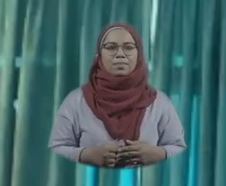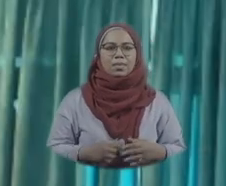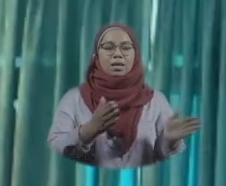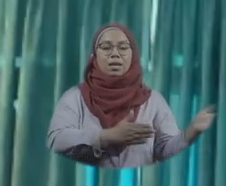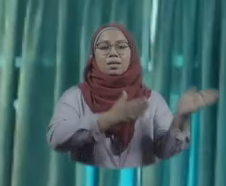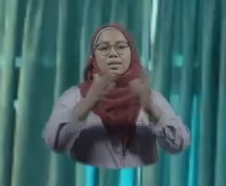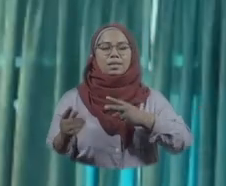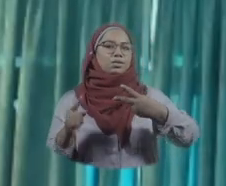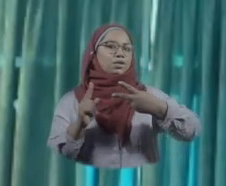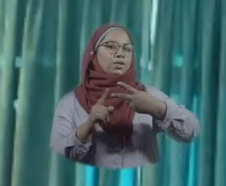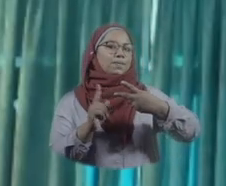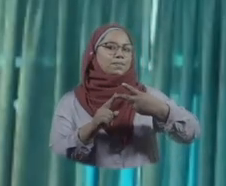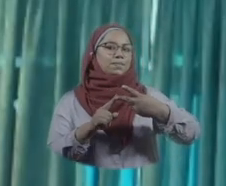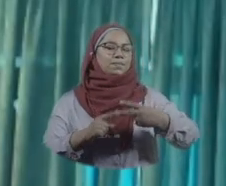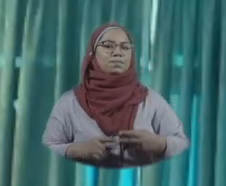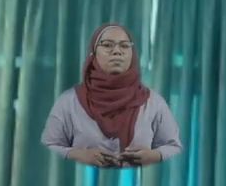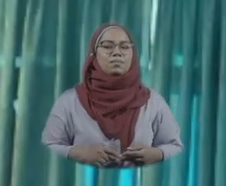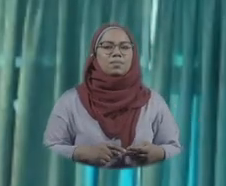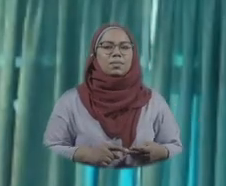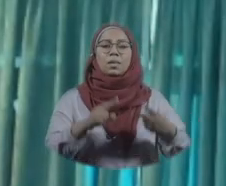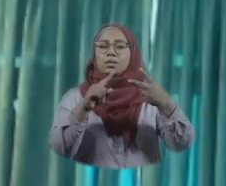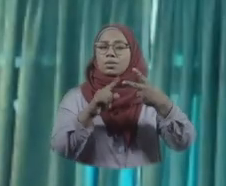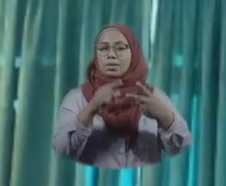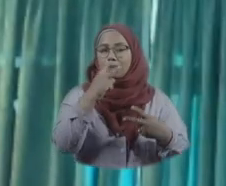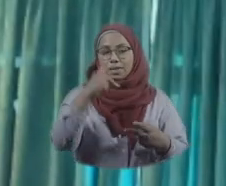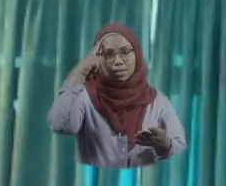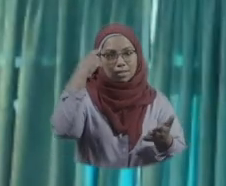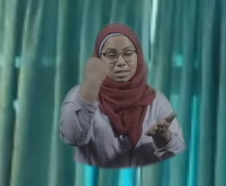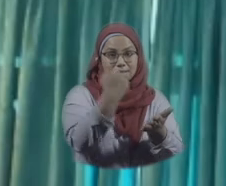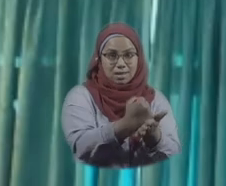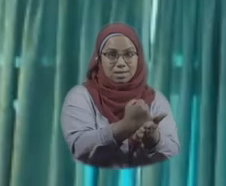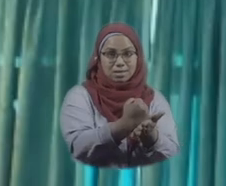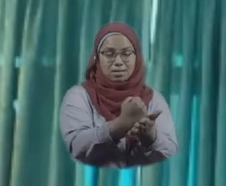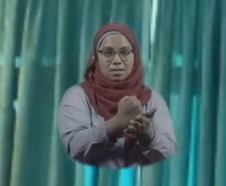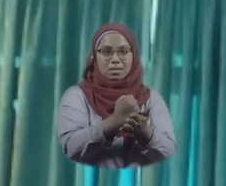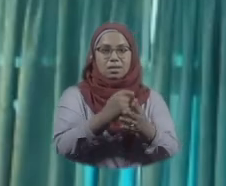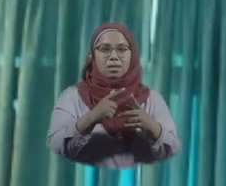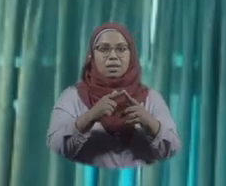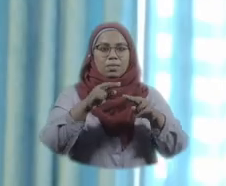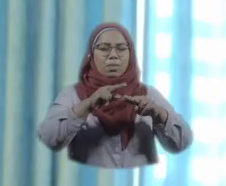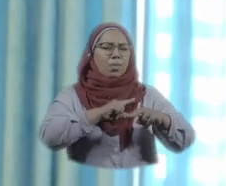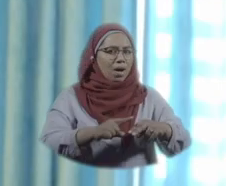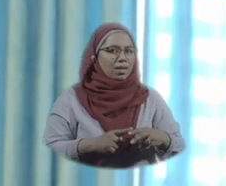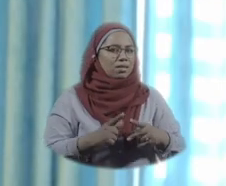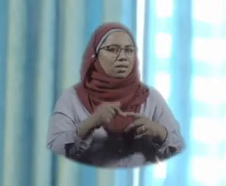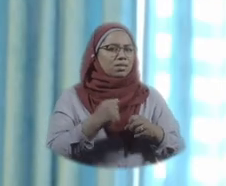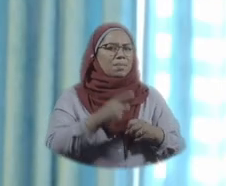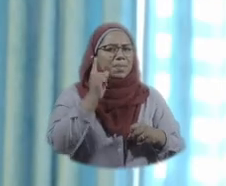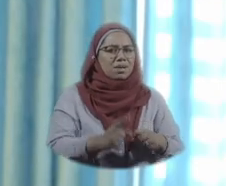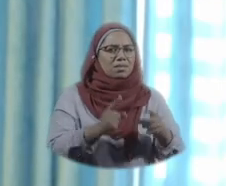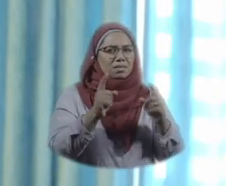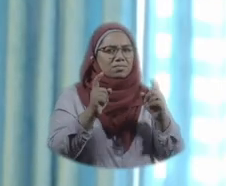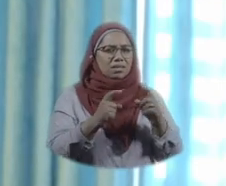So that's also like stricter standards. Then balala episode 2. Then episode 2 ga har me balale decision making series ko nagan chene kita